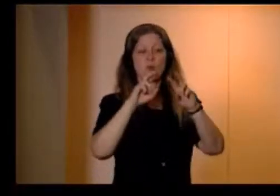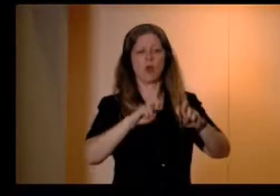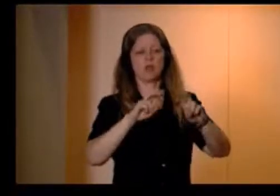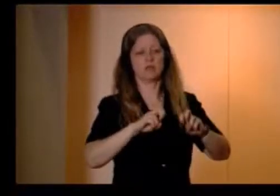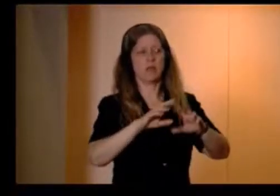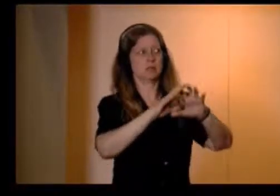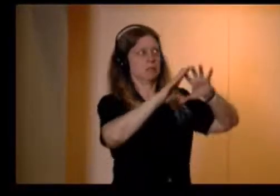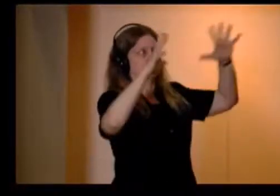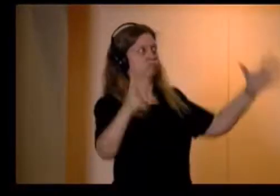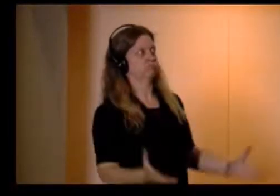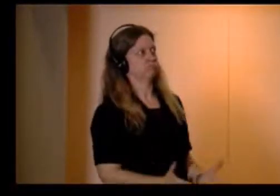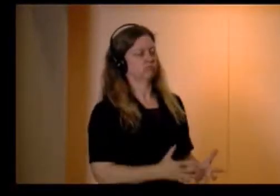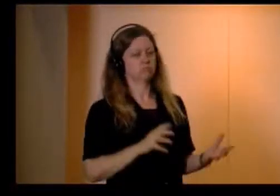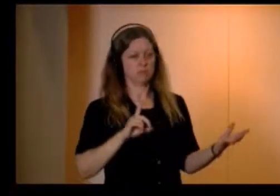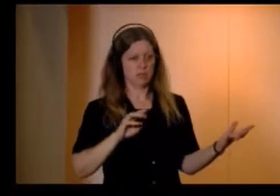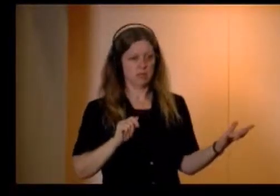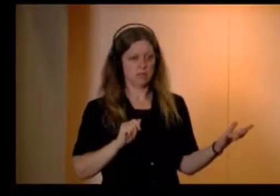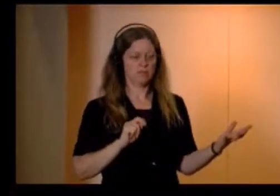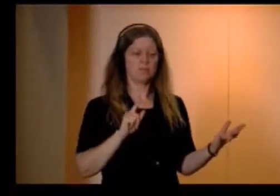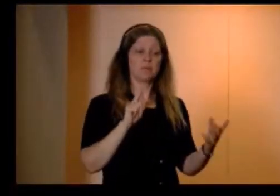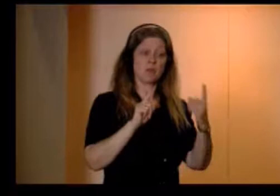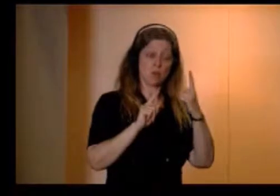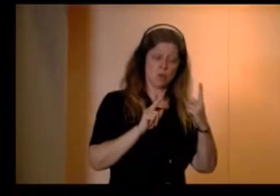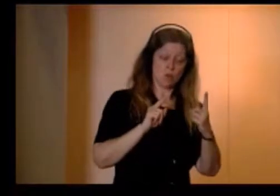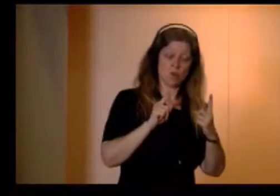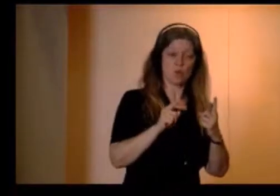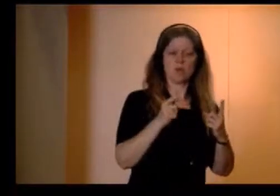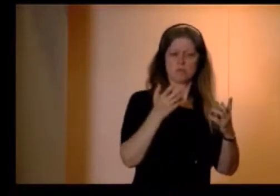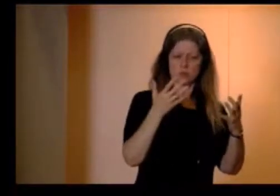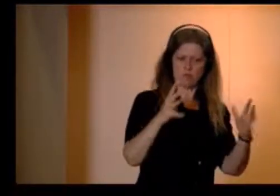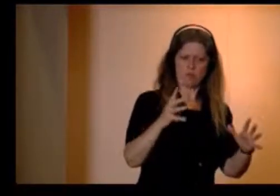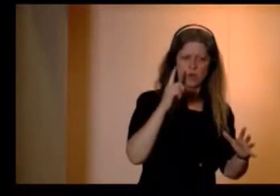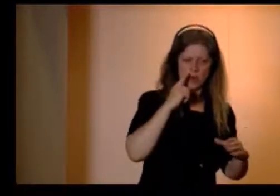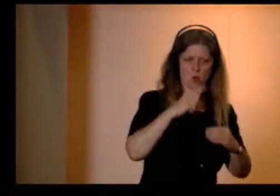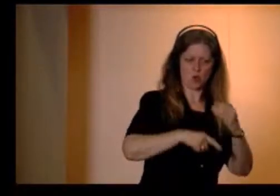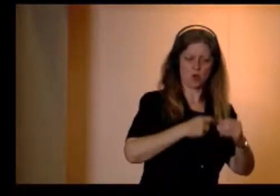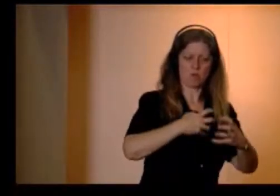that's gathered a lot of excitement is machine learning, which the keynote addressed today.